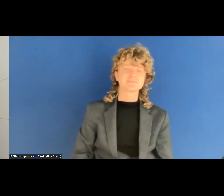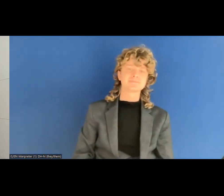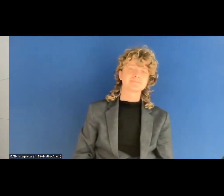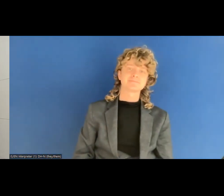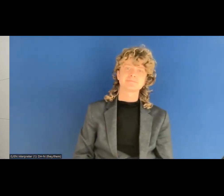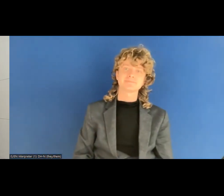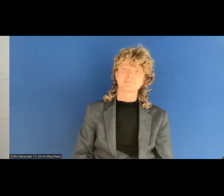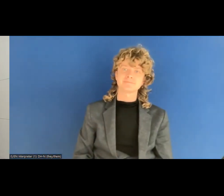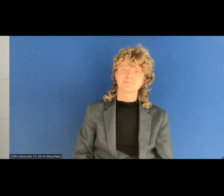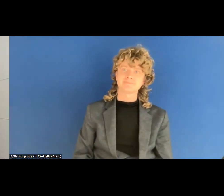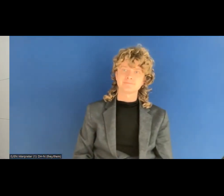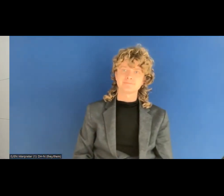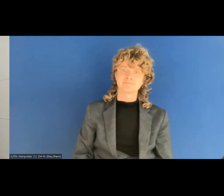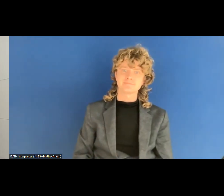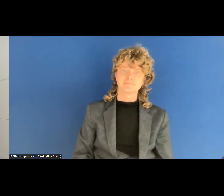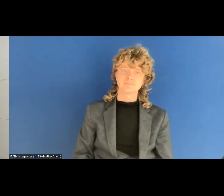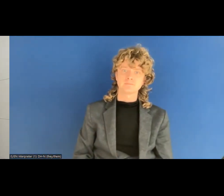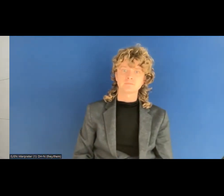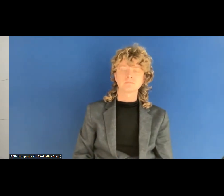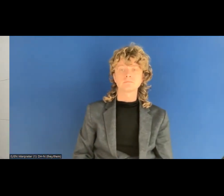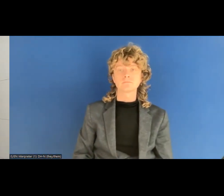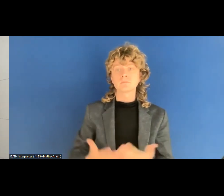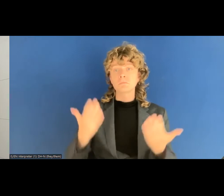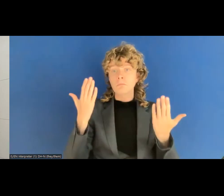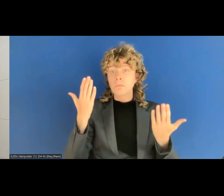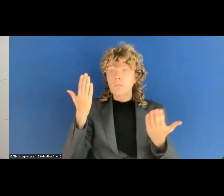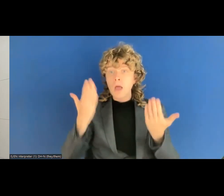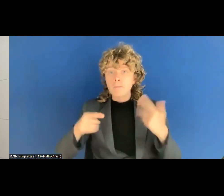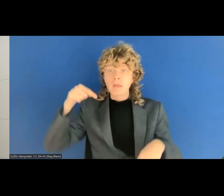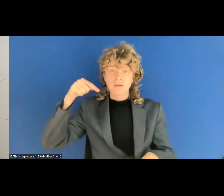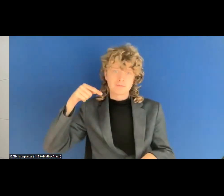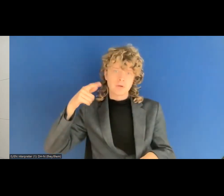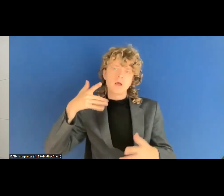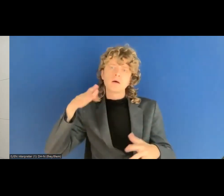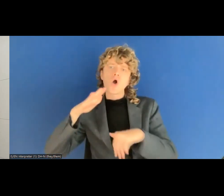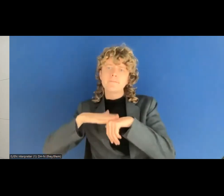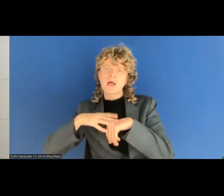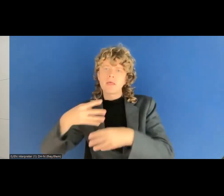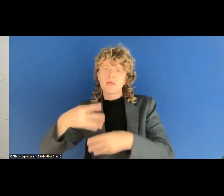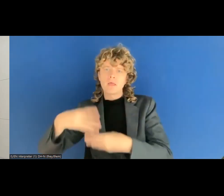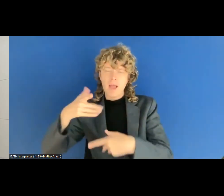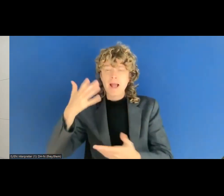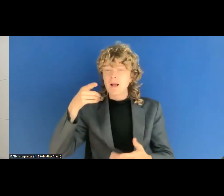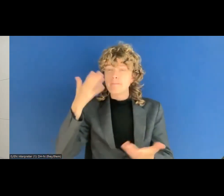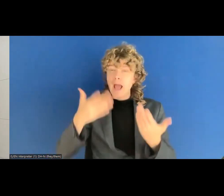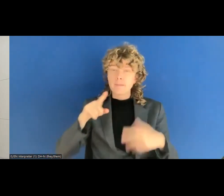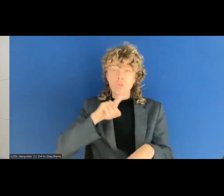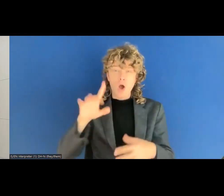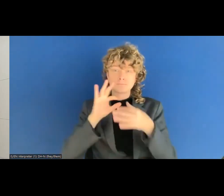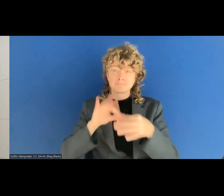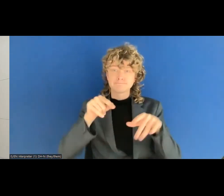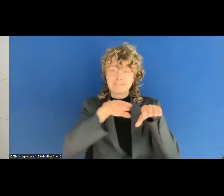it's probably out of scope of standardization bodies, but what work has been or will be done to include the standard and